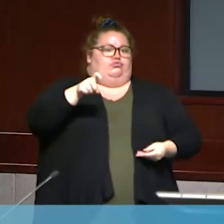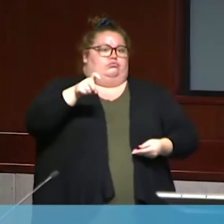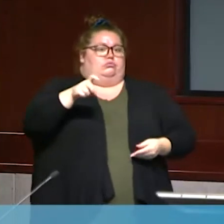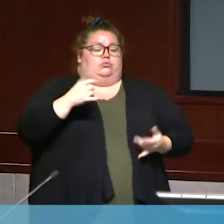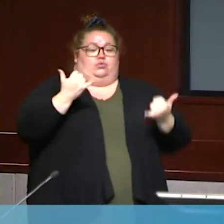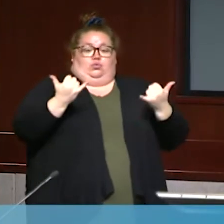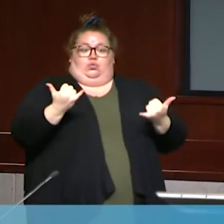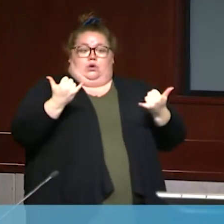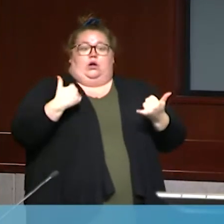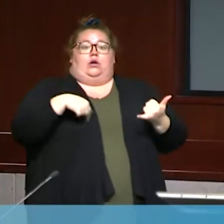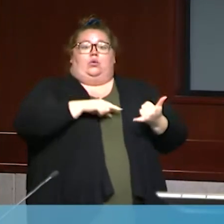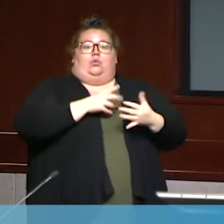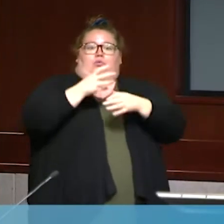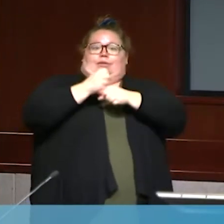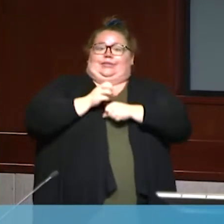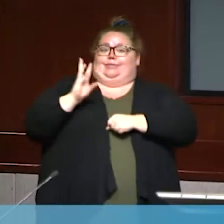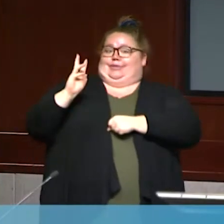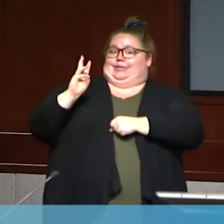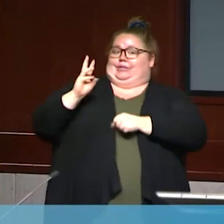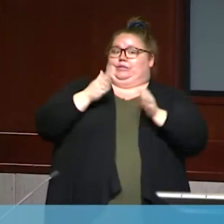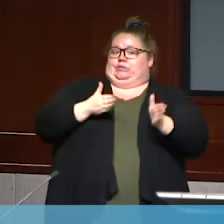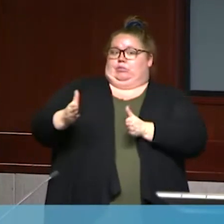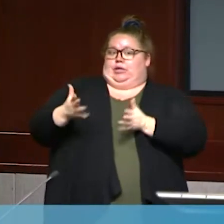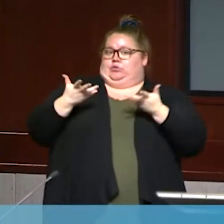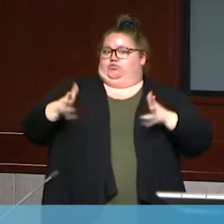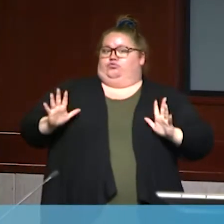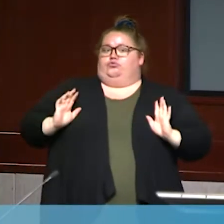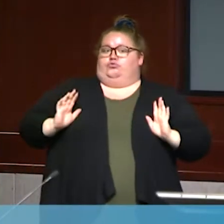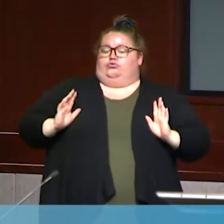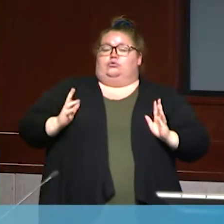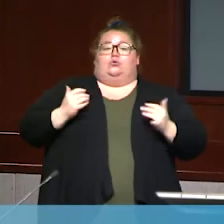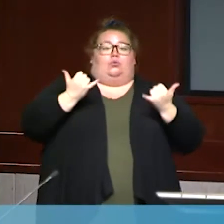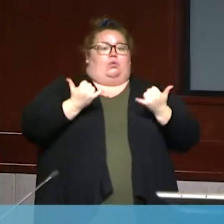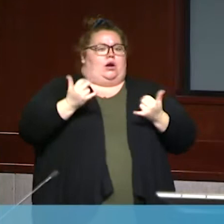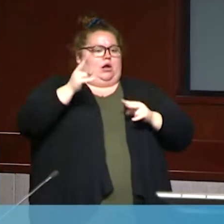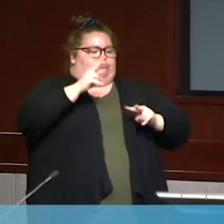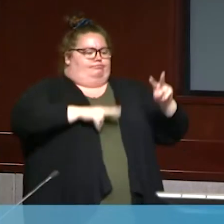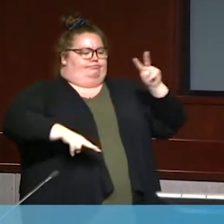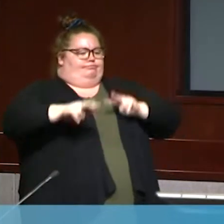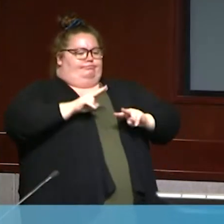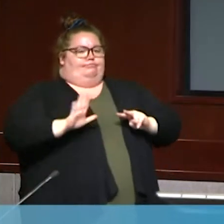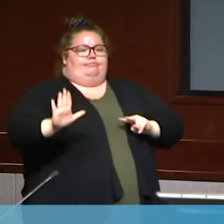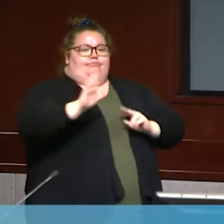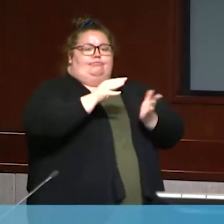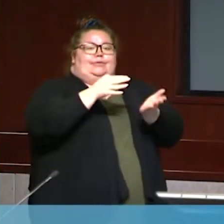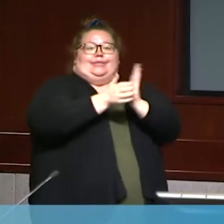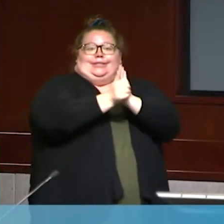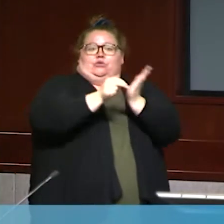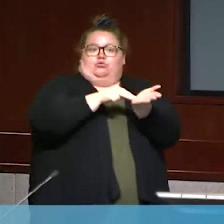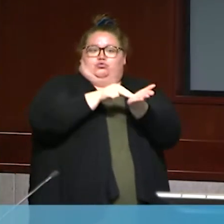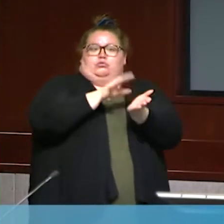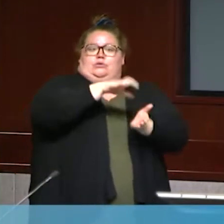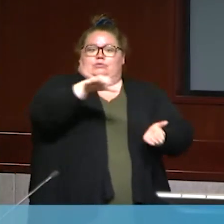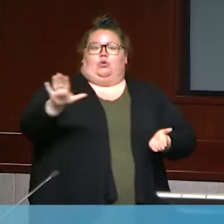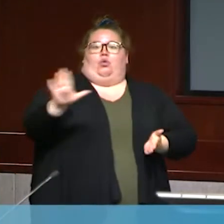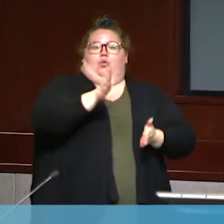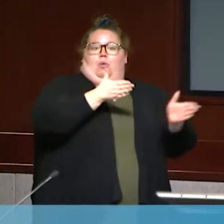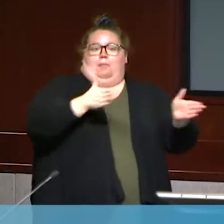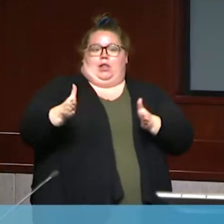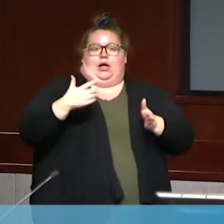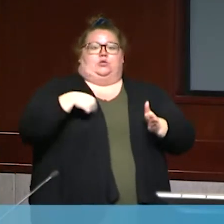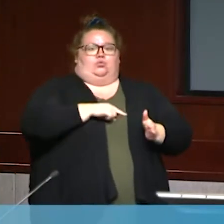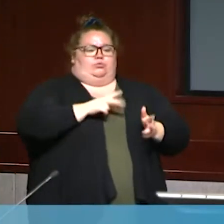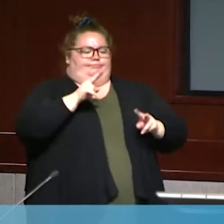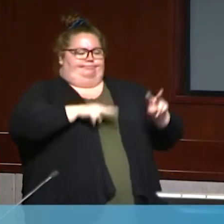6 plans for 6 facilities. We are currently reviewing those mitigation plans to understand how they intend to